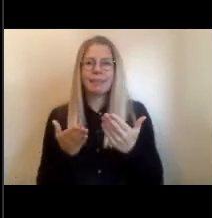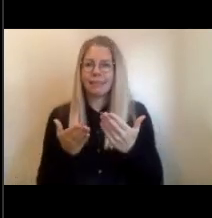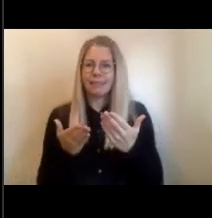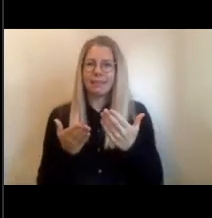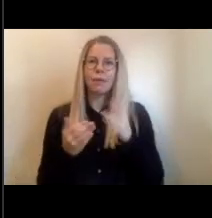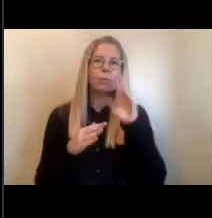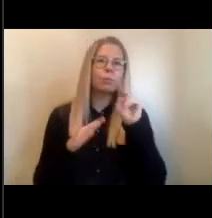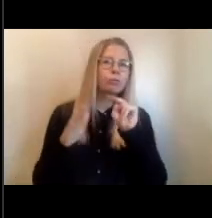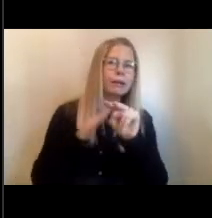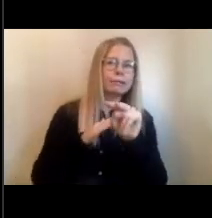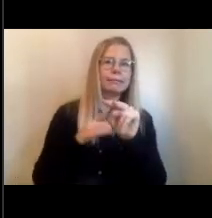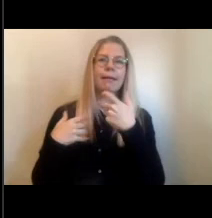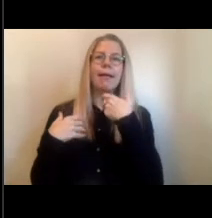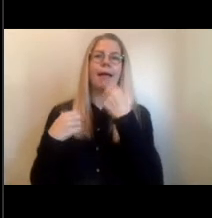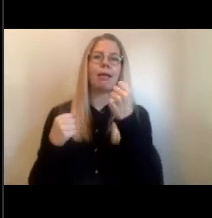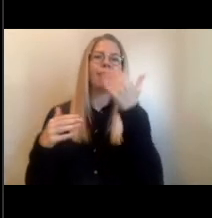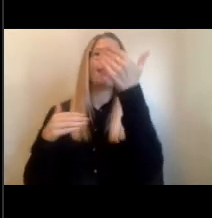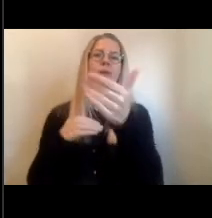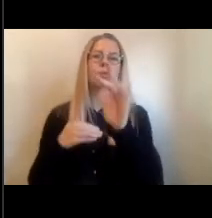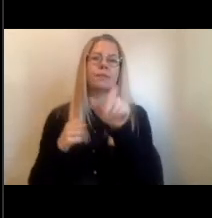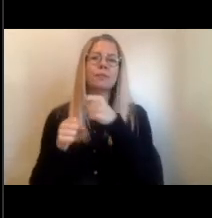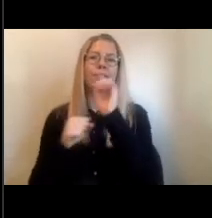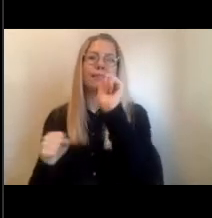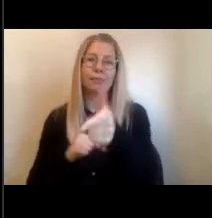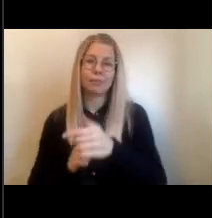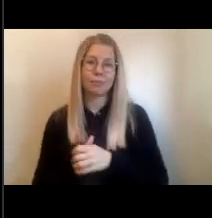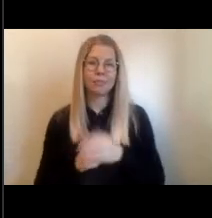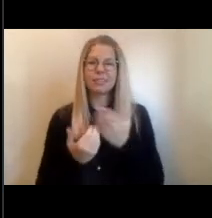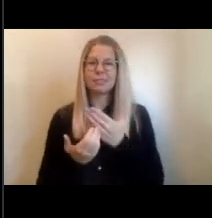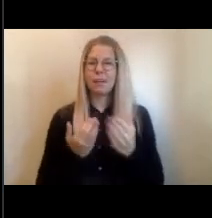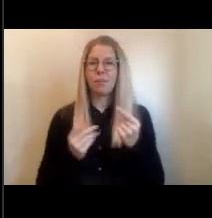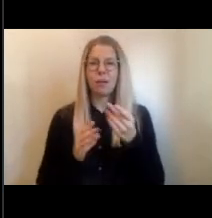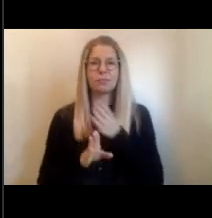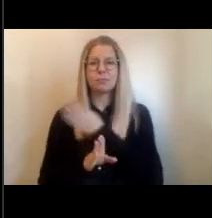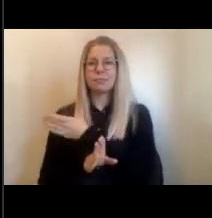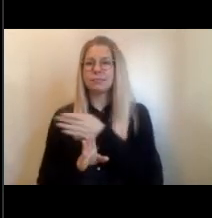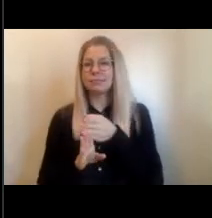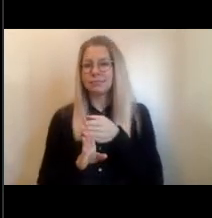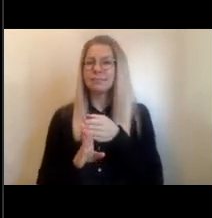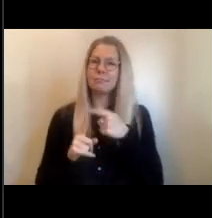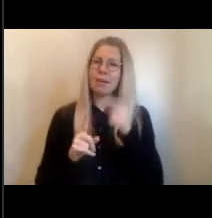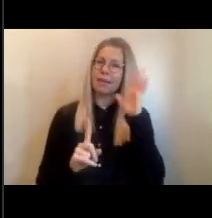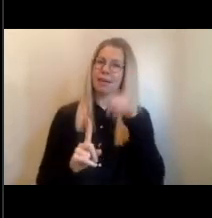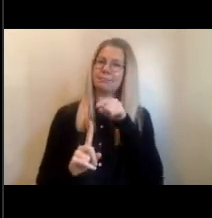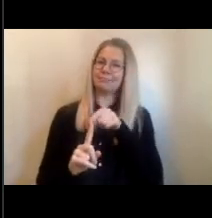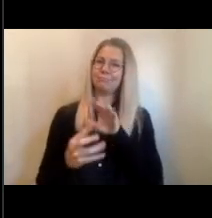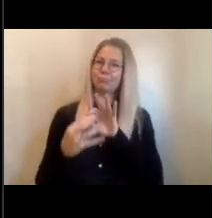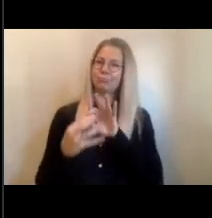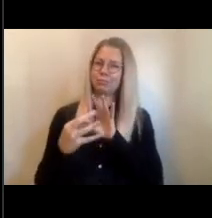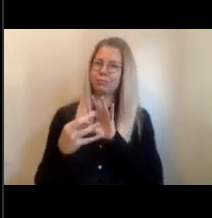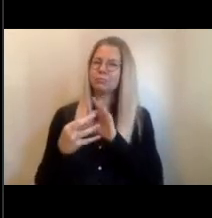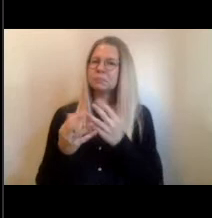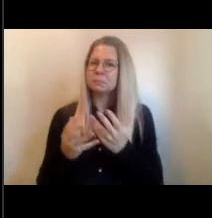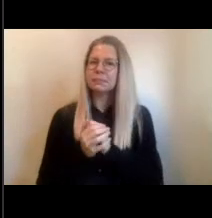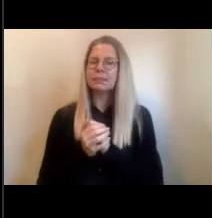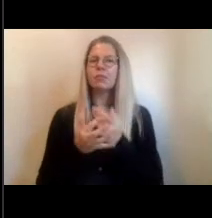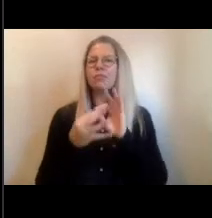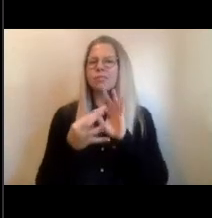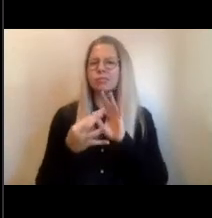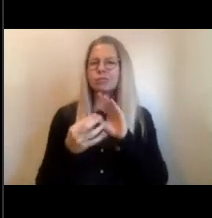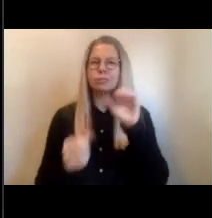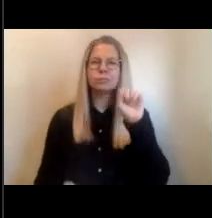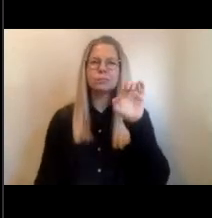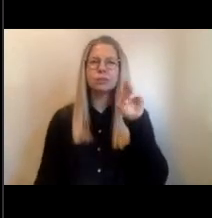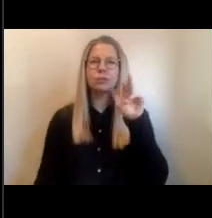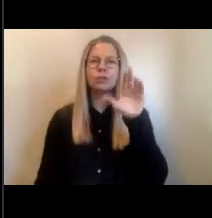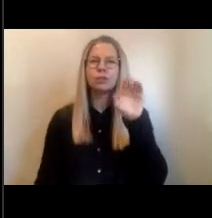after that, regardless of your background. What's a secure relationship? Well, I'm talking about the kind